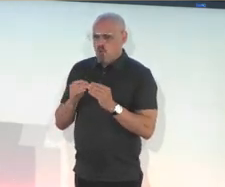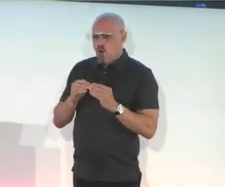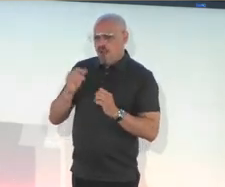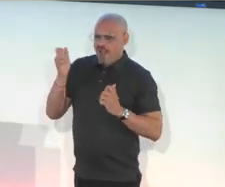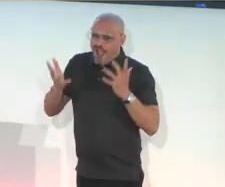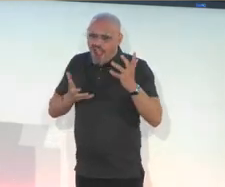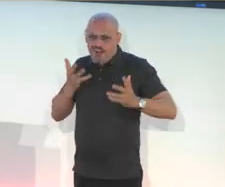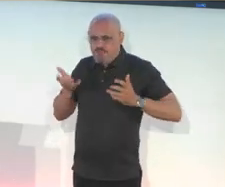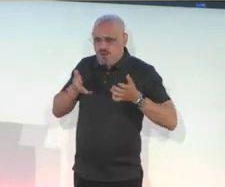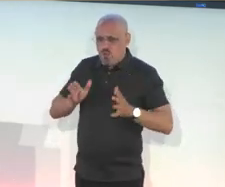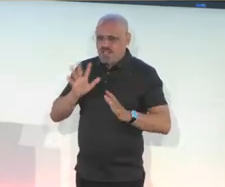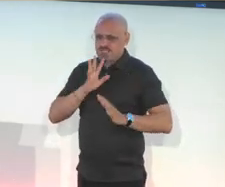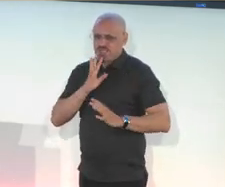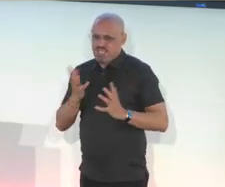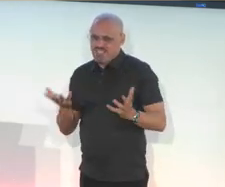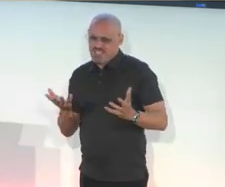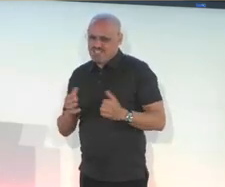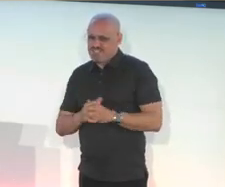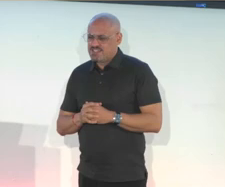animated way of speaking.